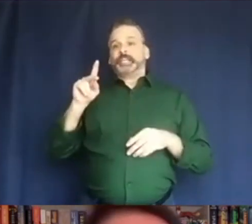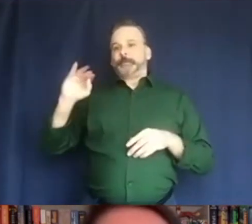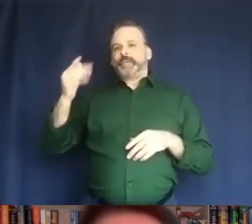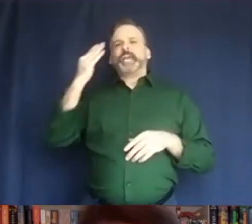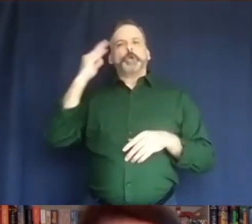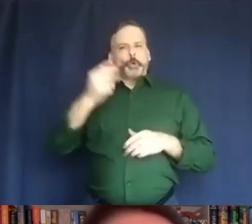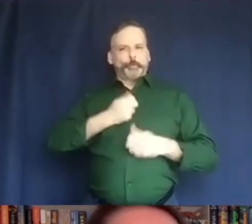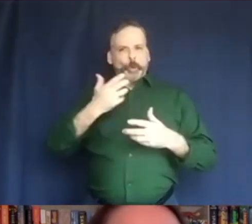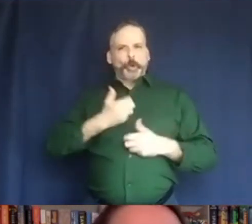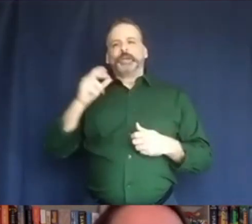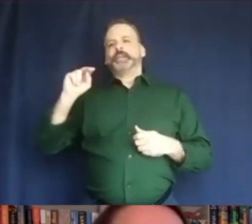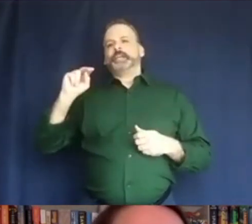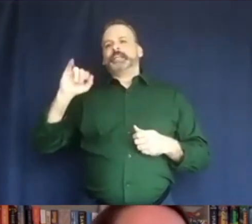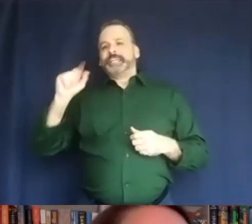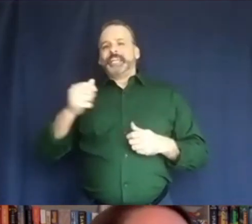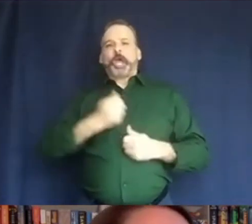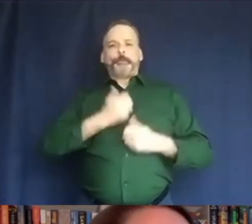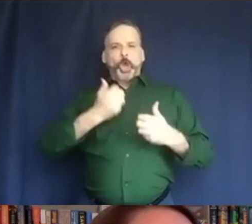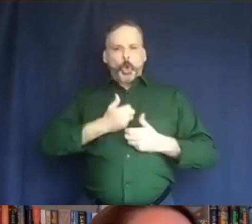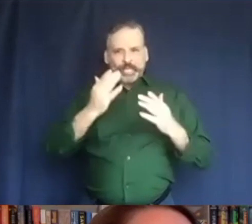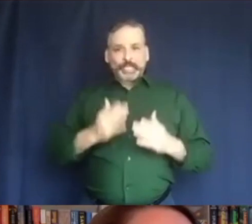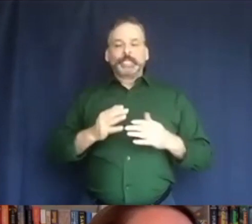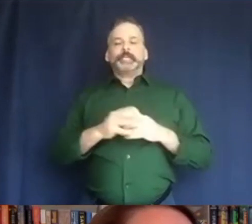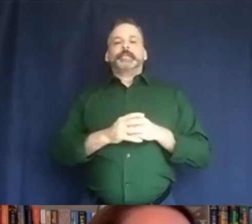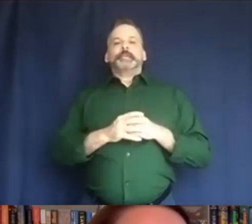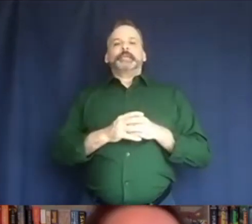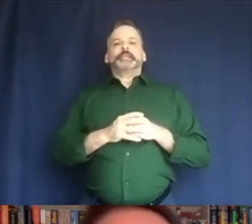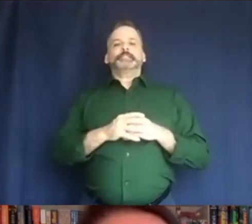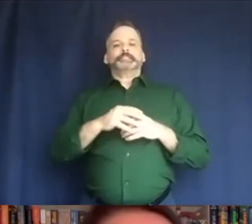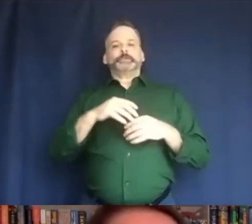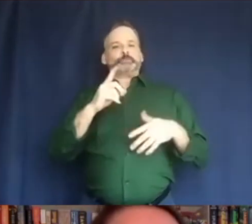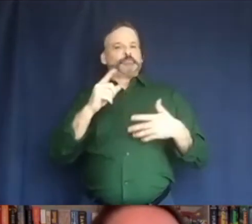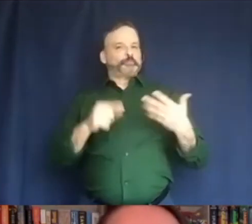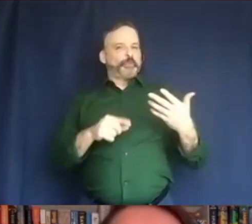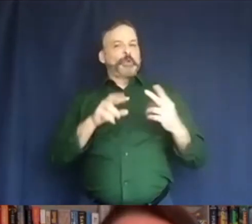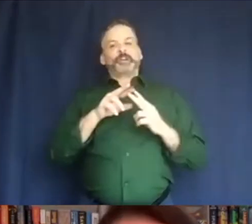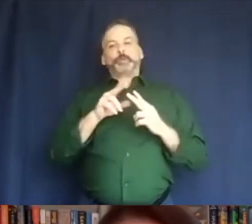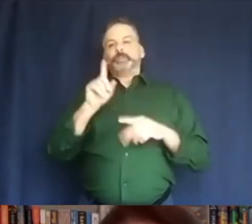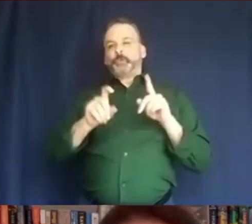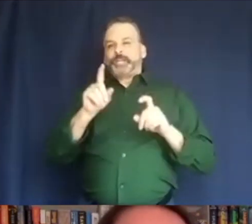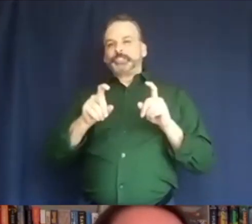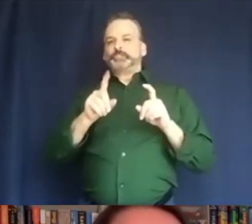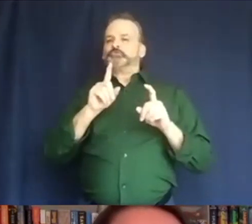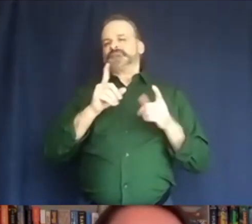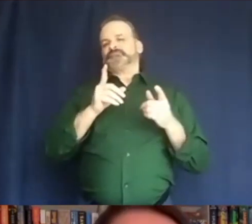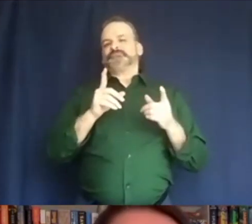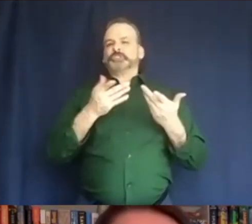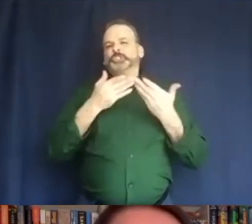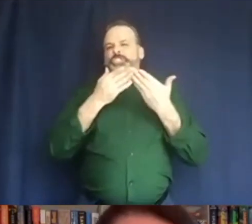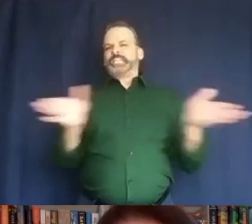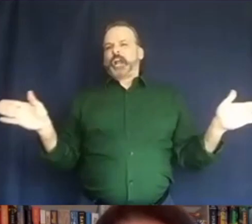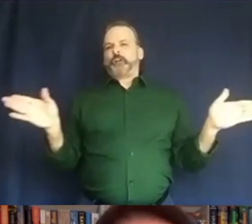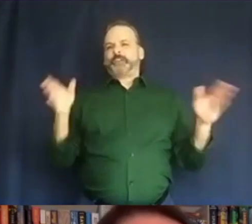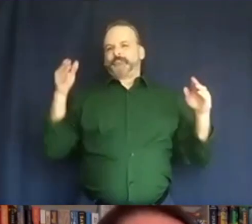well, and Nikita's a poet. So here are a couple of questions that are more generic writing